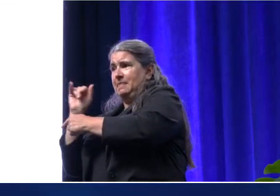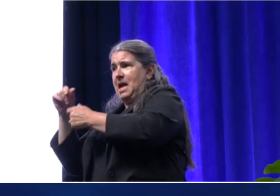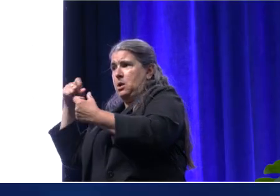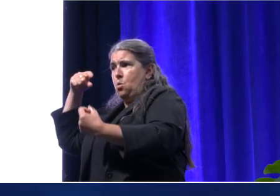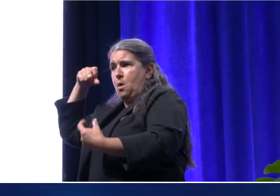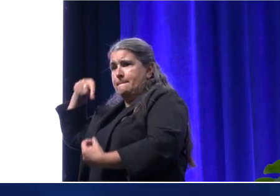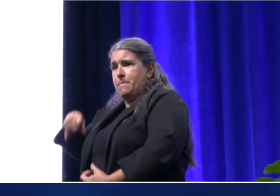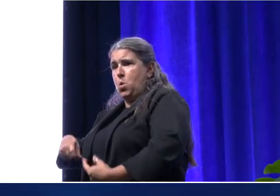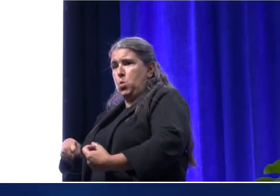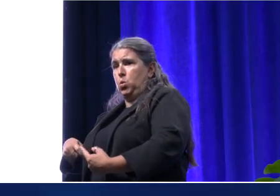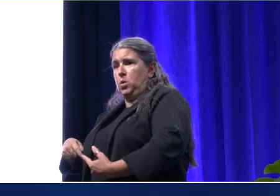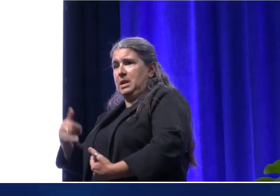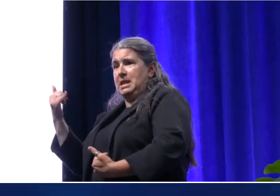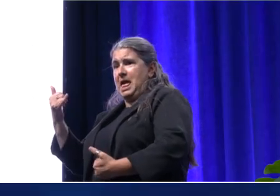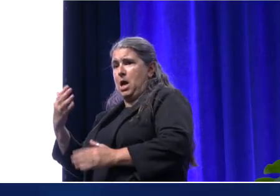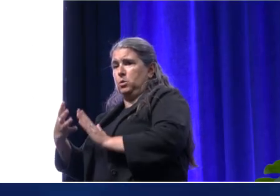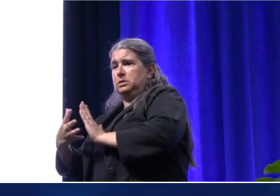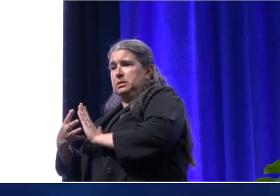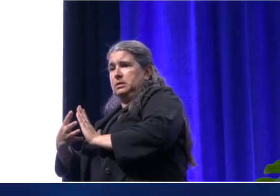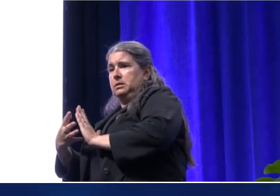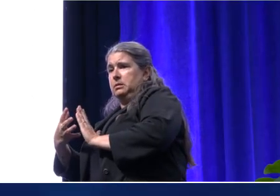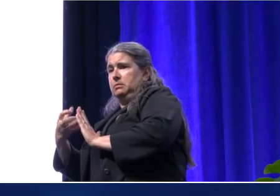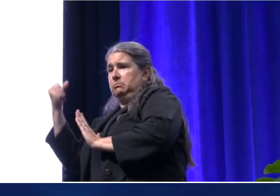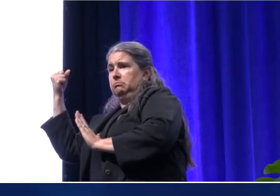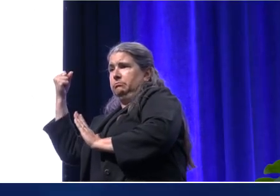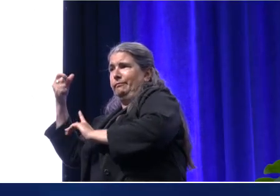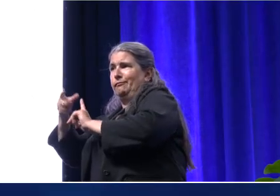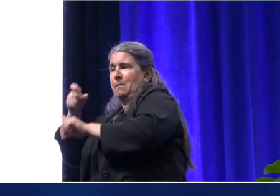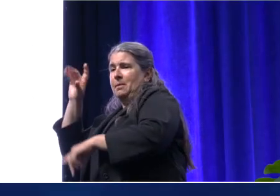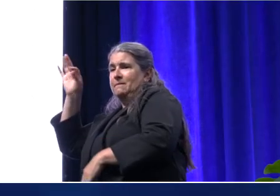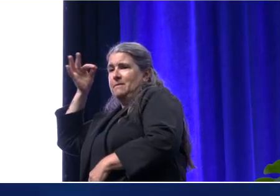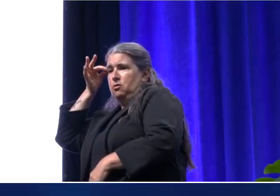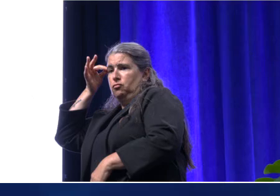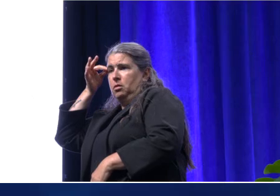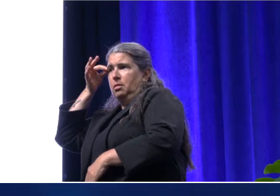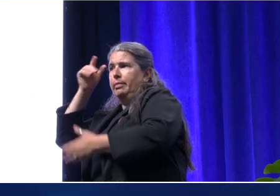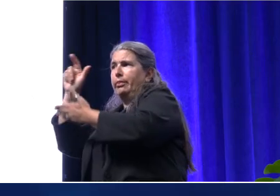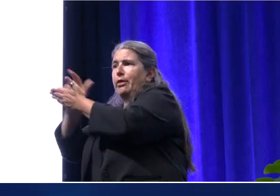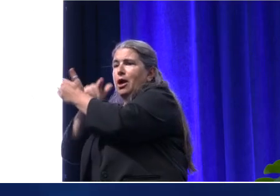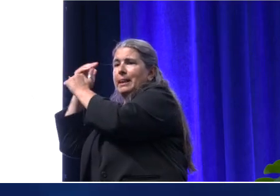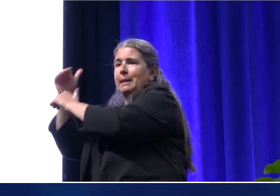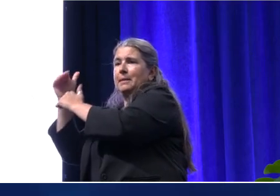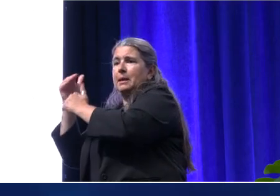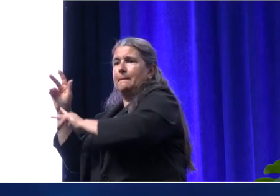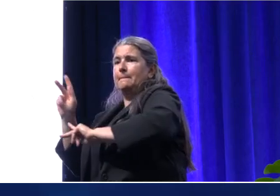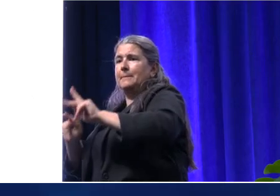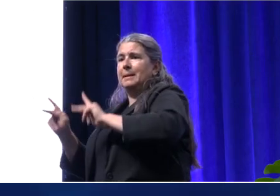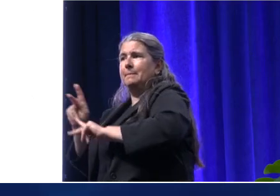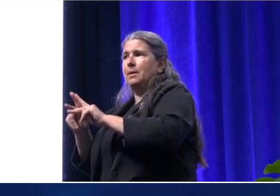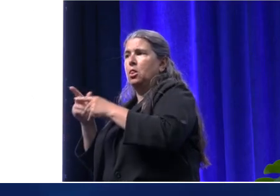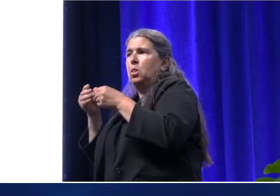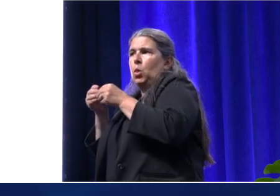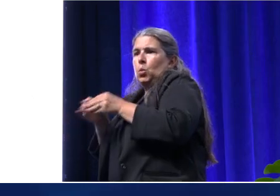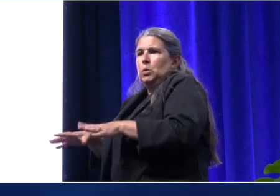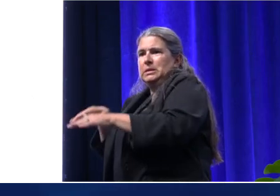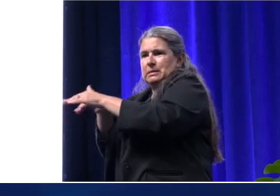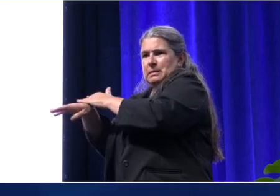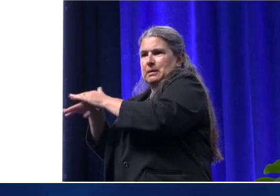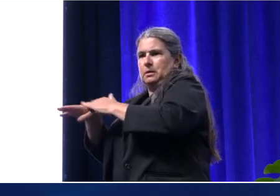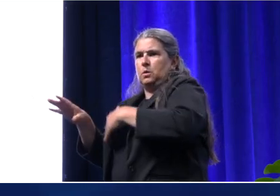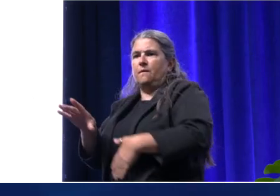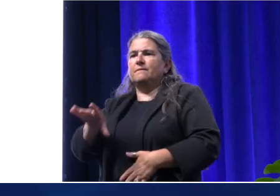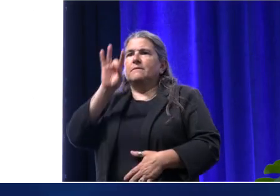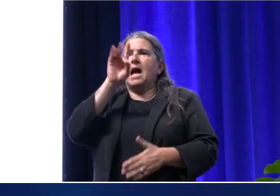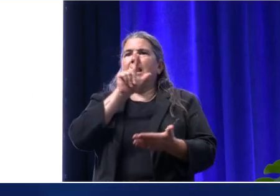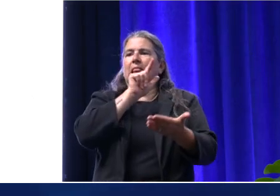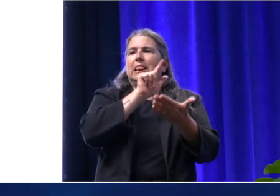and distributed for people who have lost access to gender-affirming care. So we see those showing up in the drug supply.